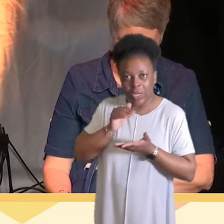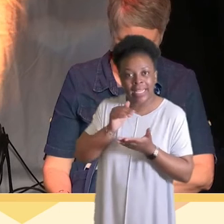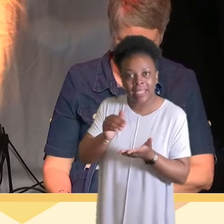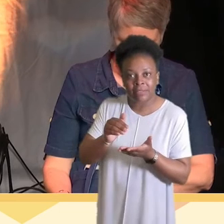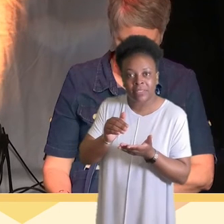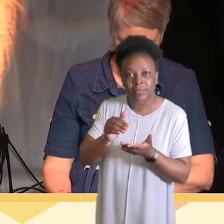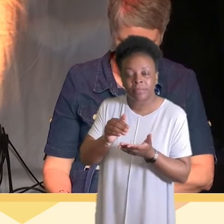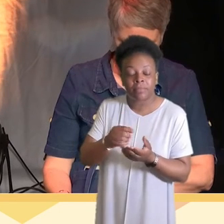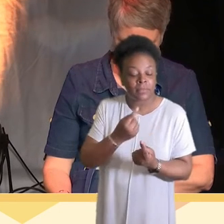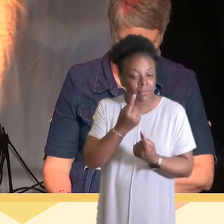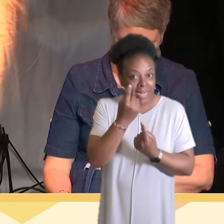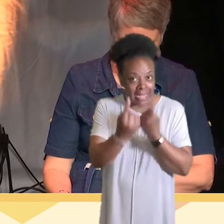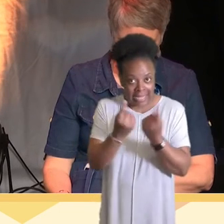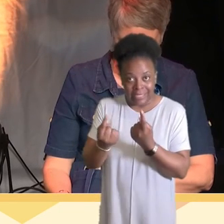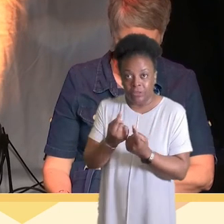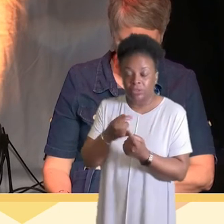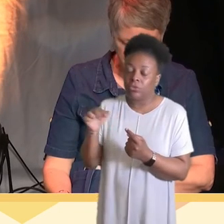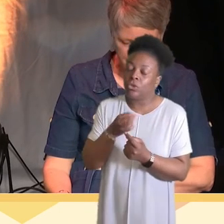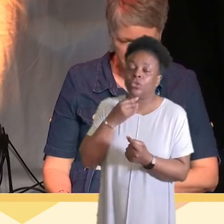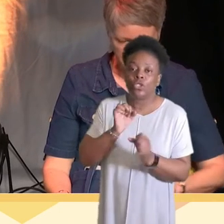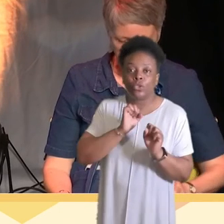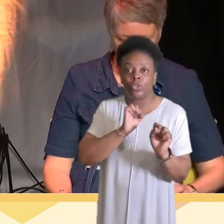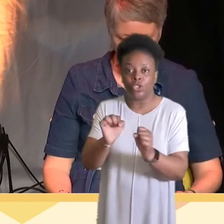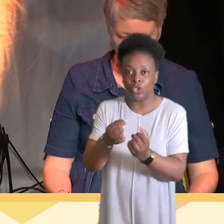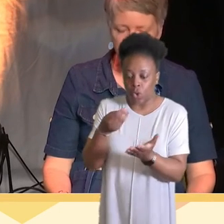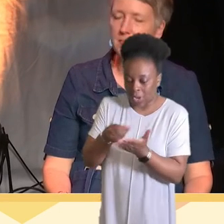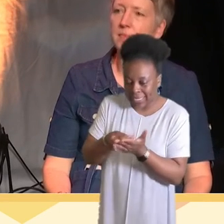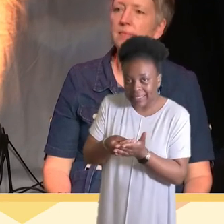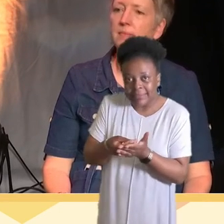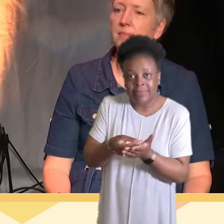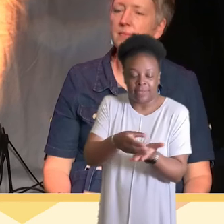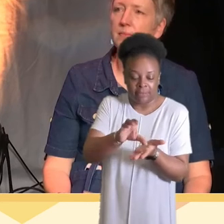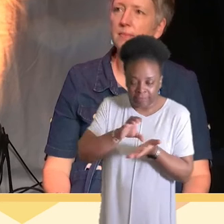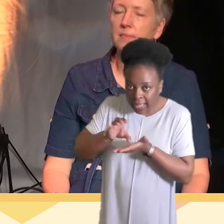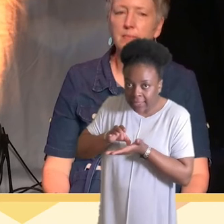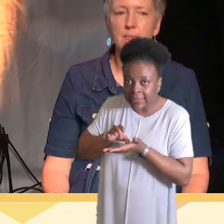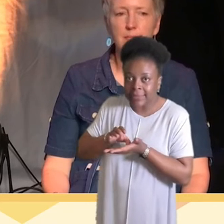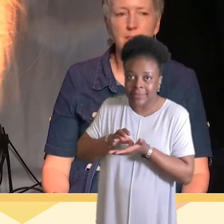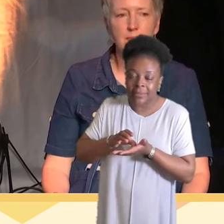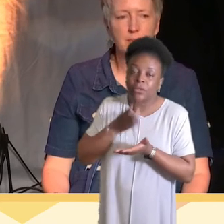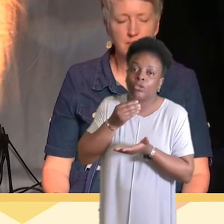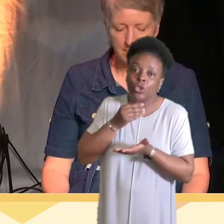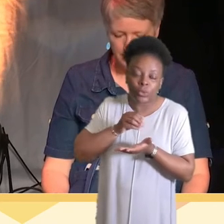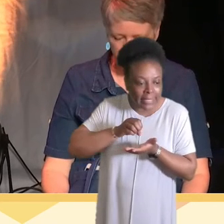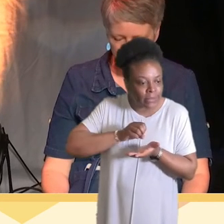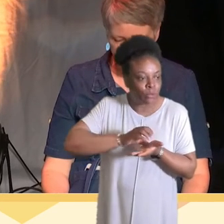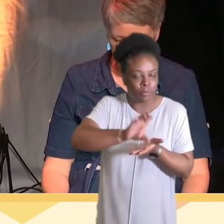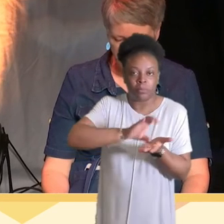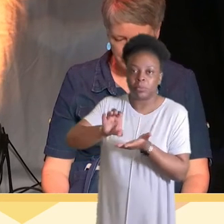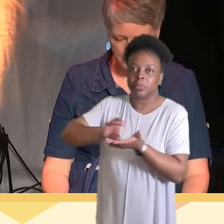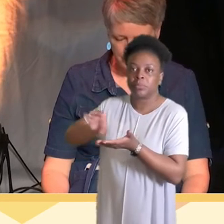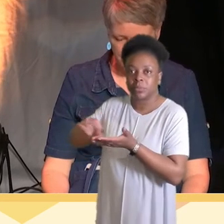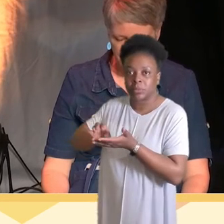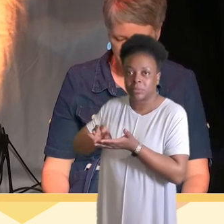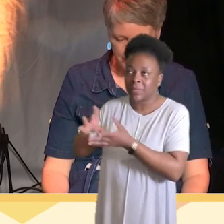gift, whatever finance you have received to serve others, as faithful stewards of God's grace in its